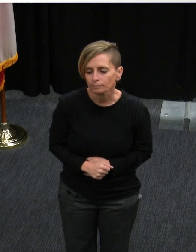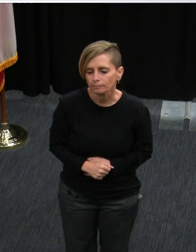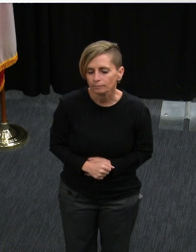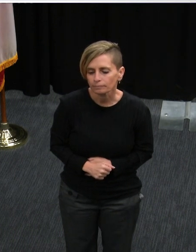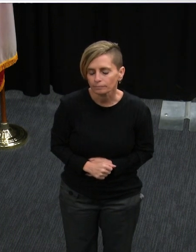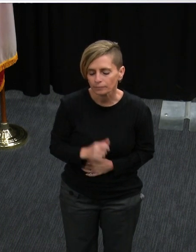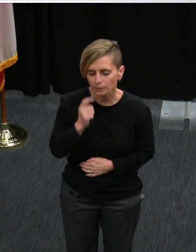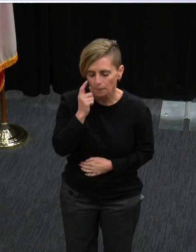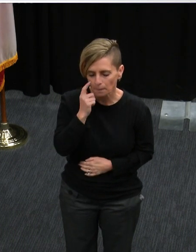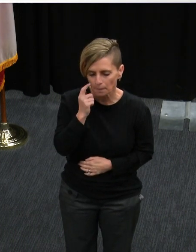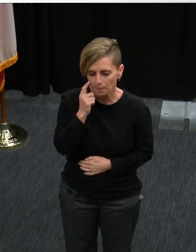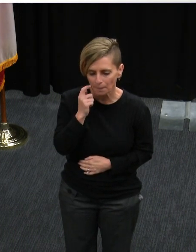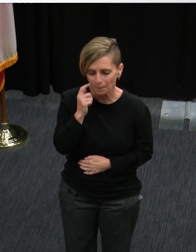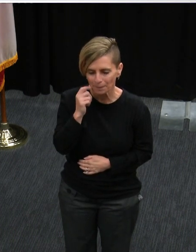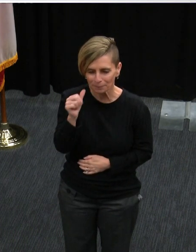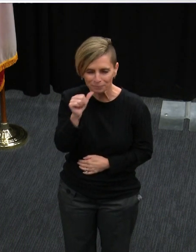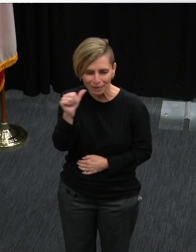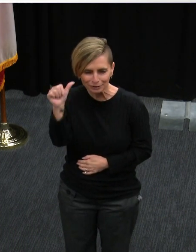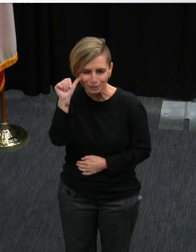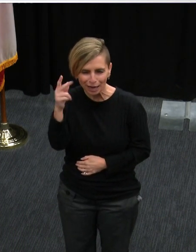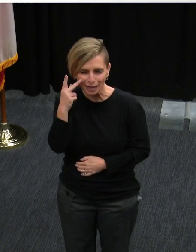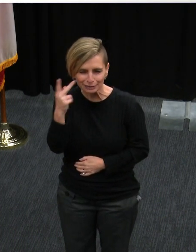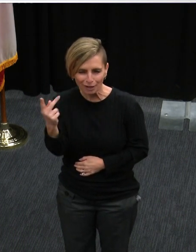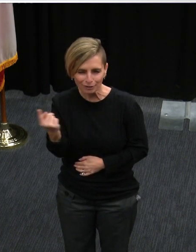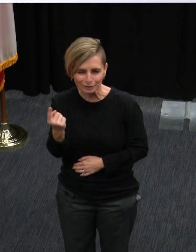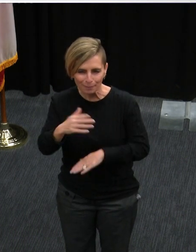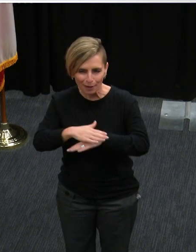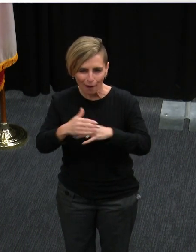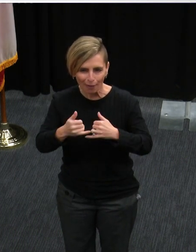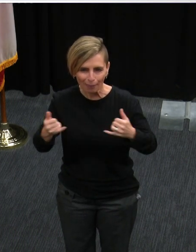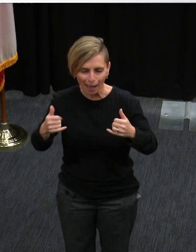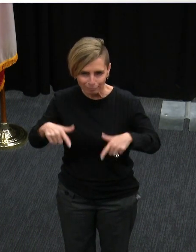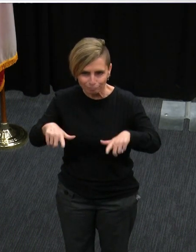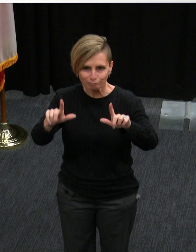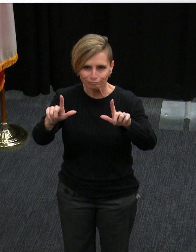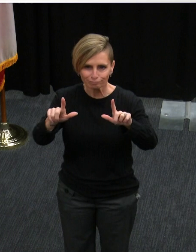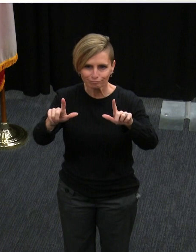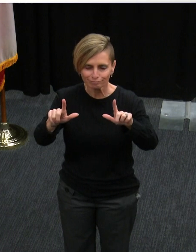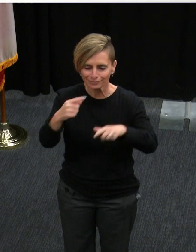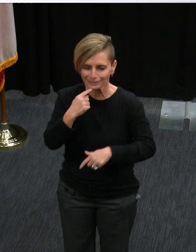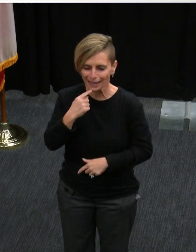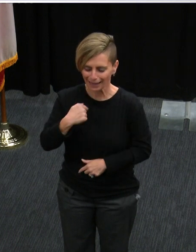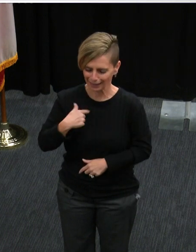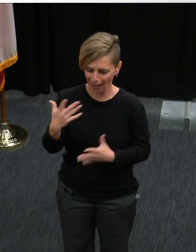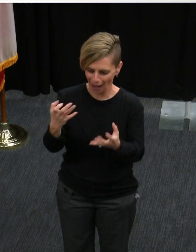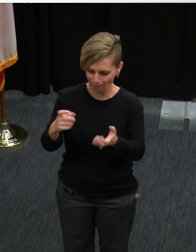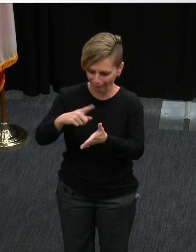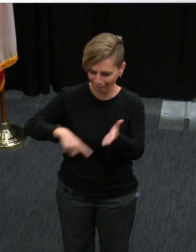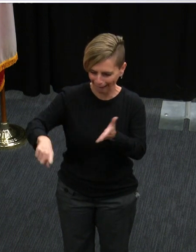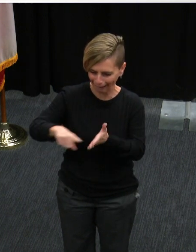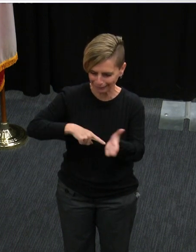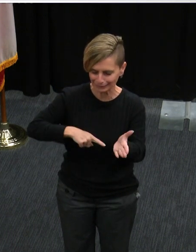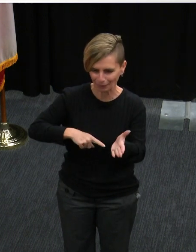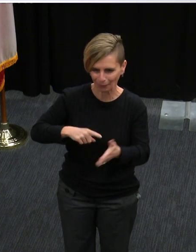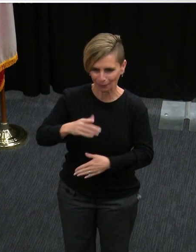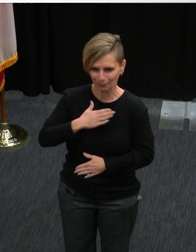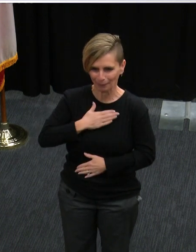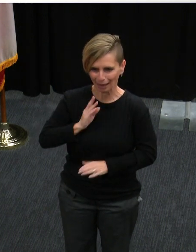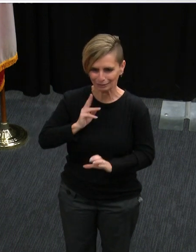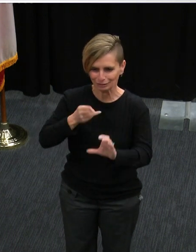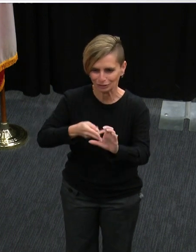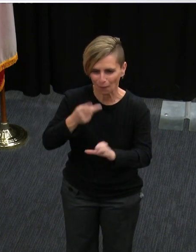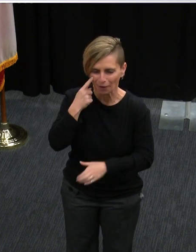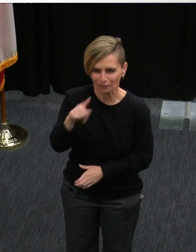I saw a meme yesterday and it said, I'd like to cancel my subscription to 2021. My 7-day free trial was